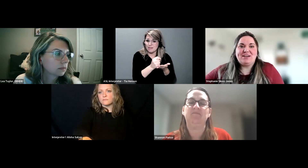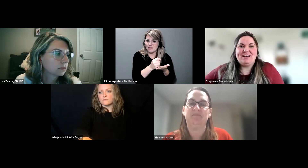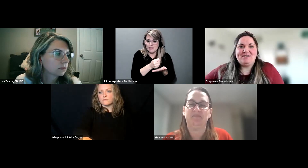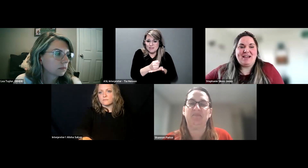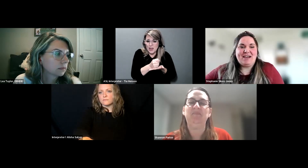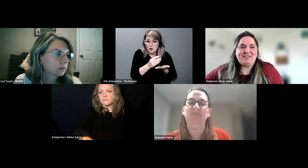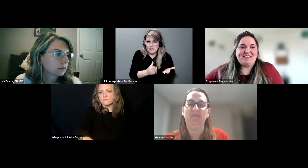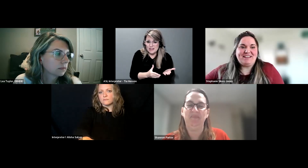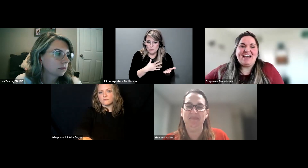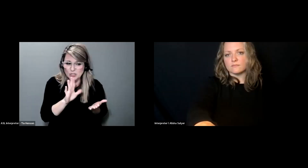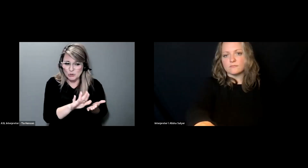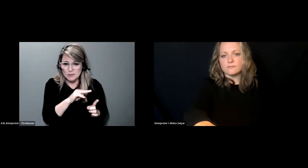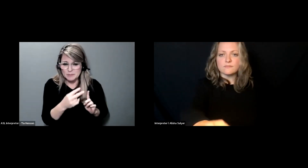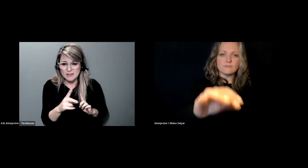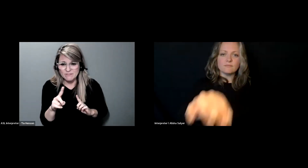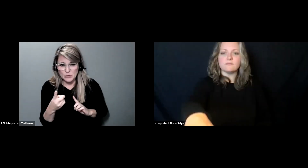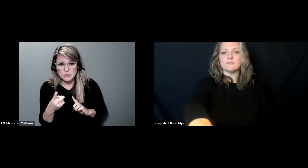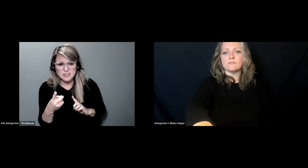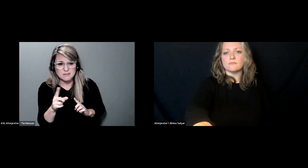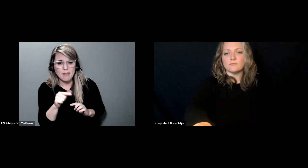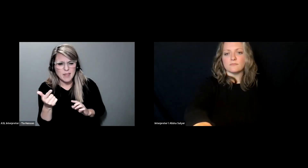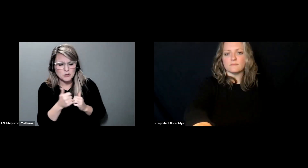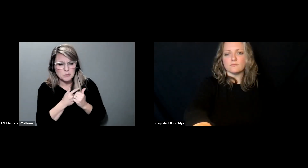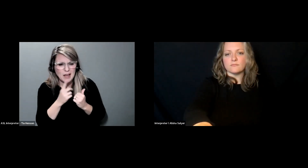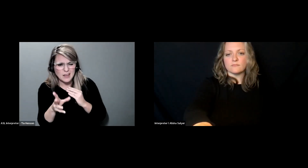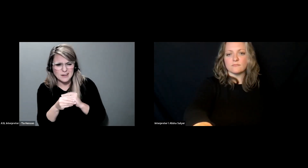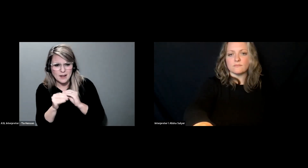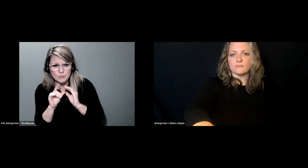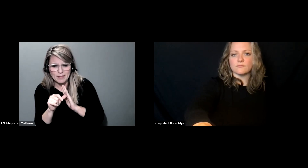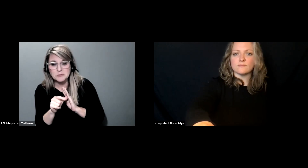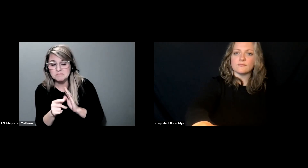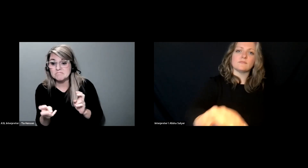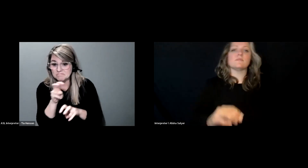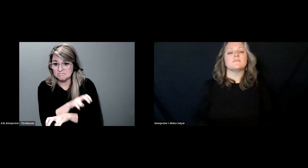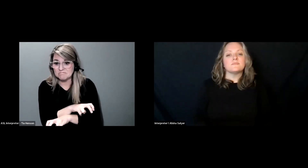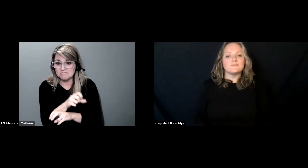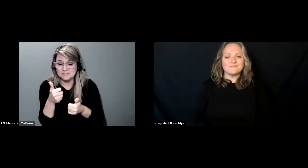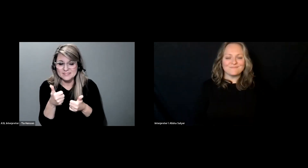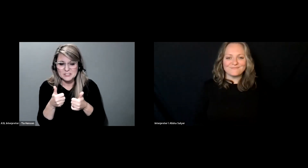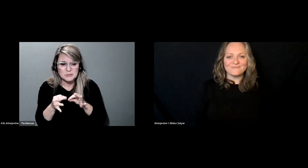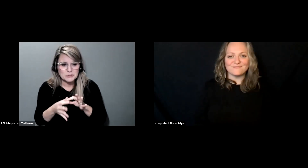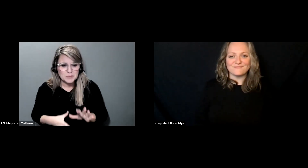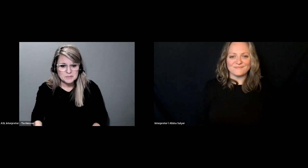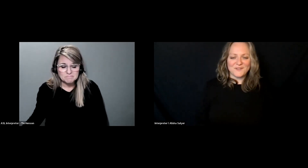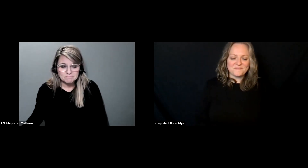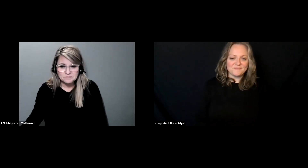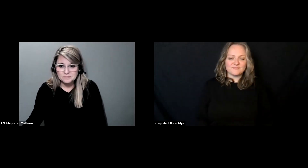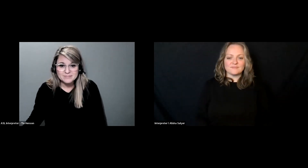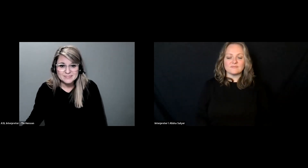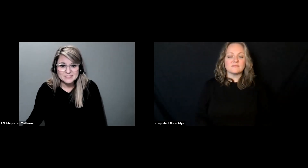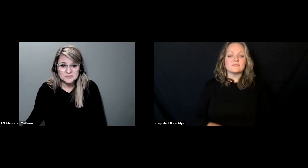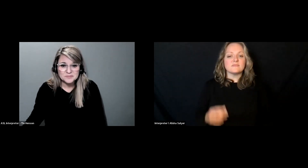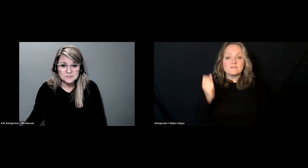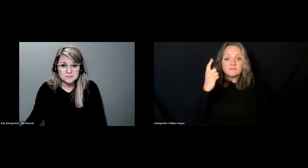I'll build on it if I have anything to add. Okay. I haven't worked with a lot of youth. I do actually work with younger children for the